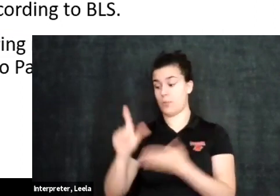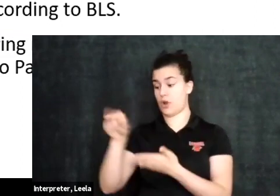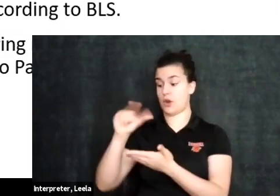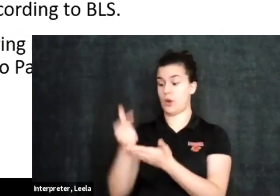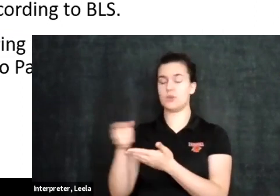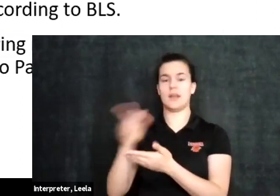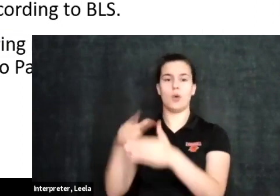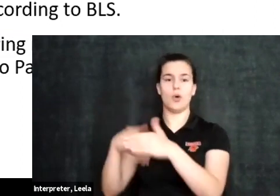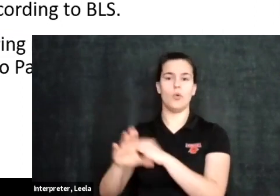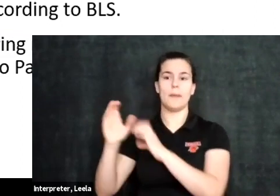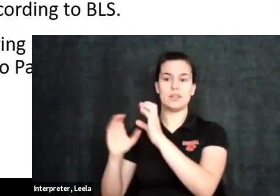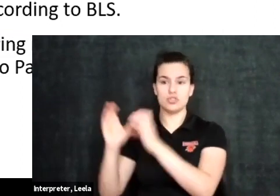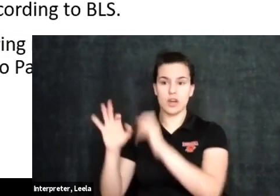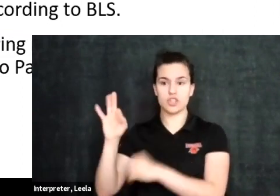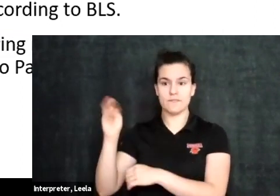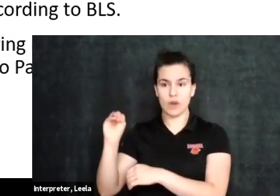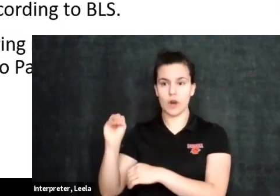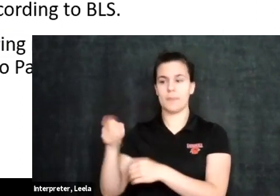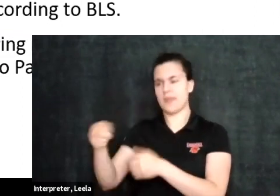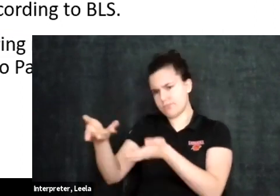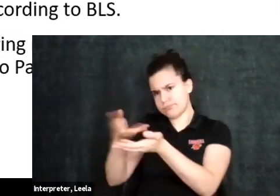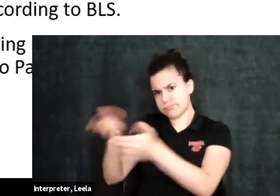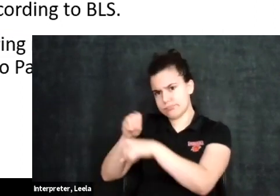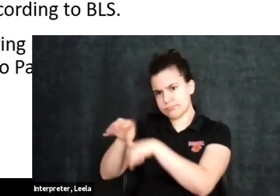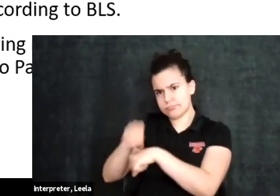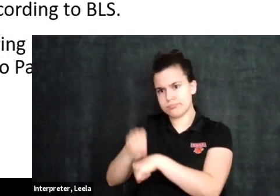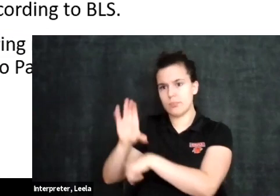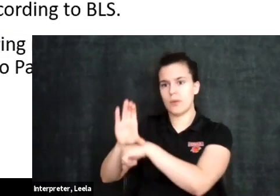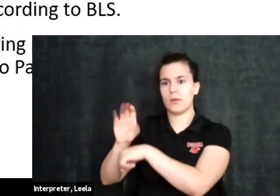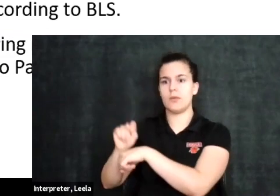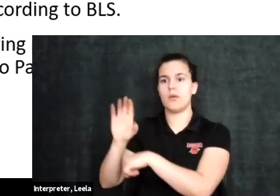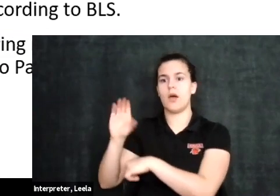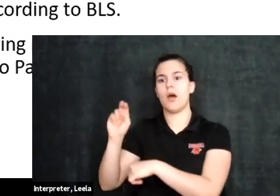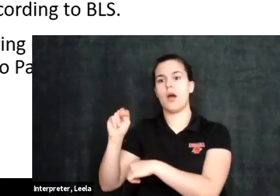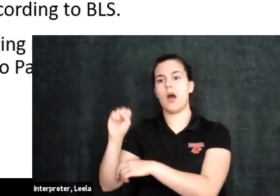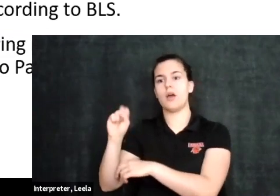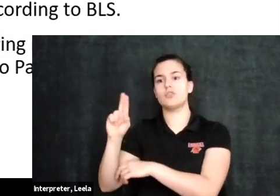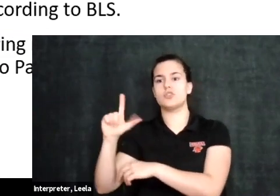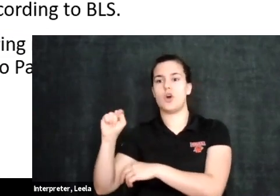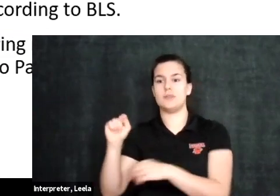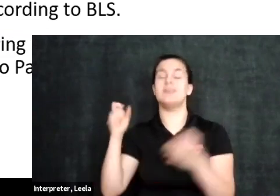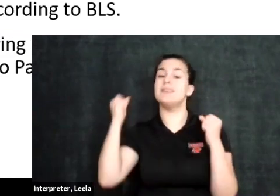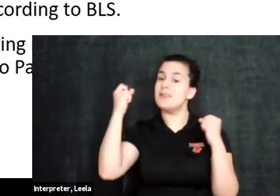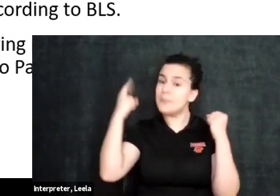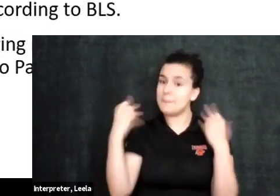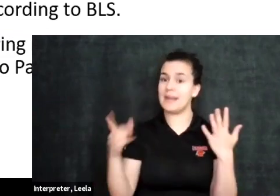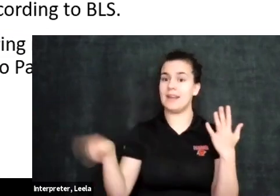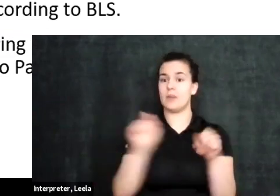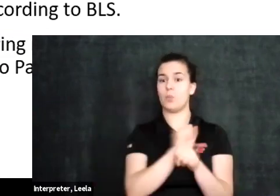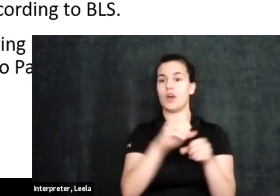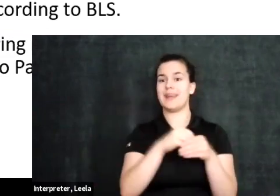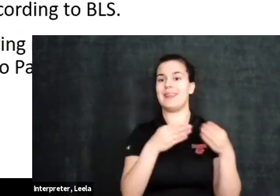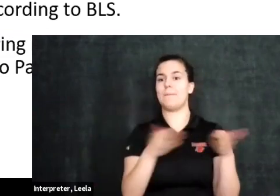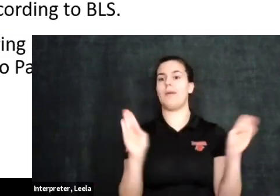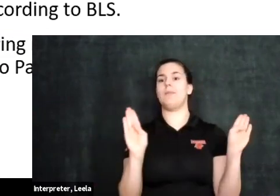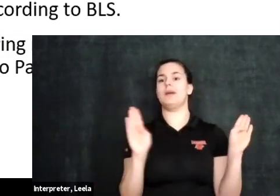or construction firms. Many work in the public sector, hence the term civil in the name. And civil is like the